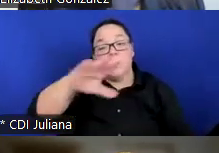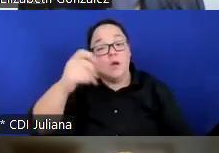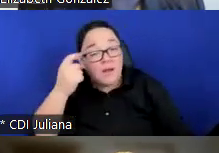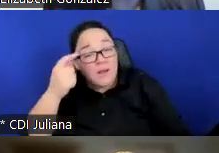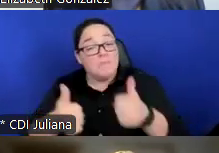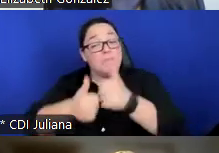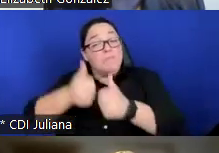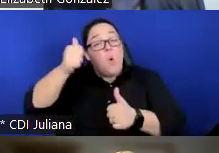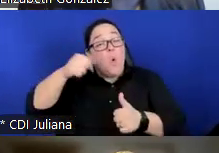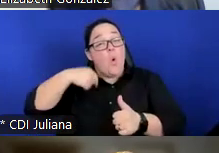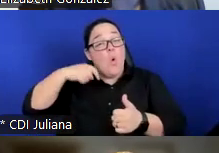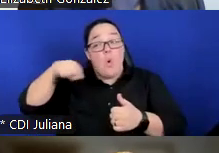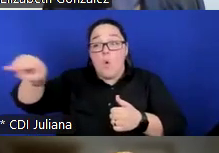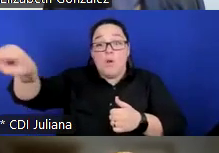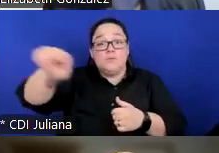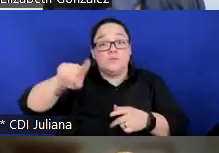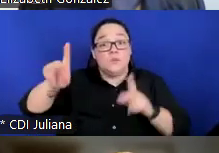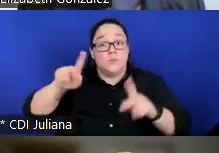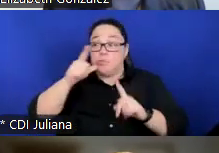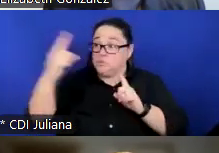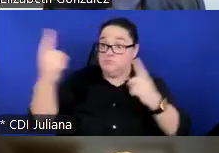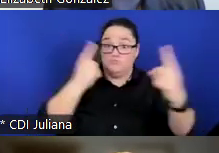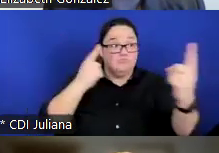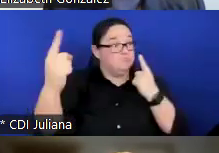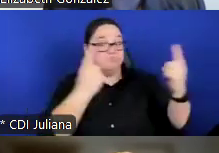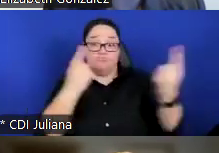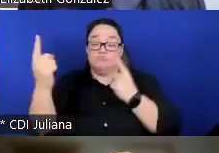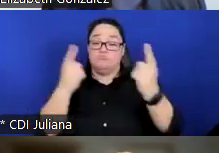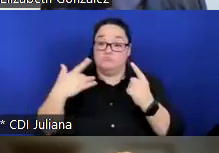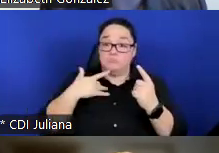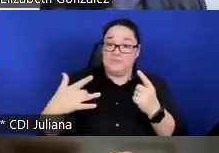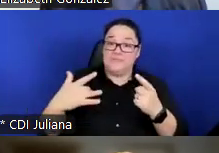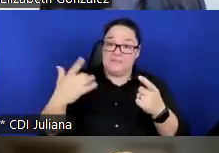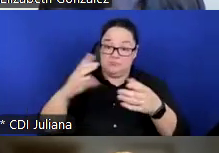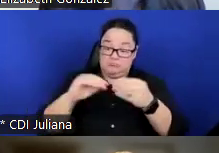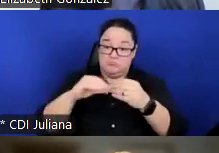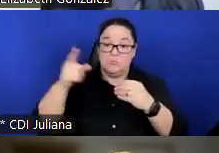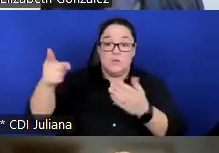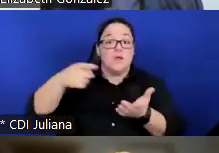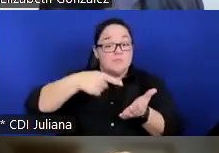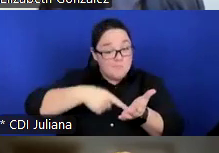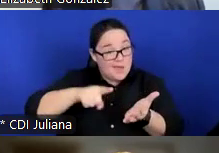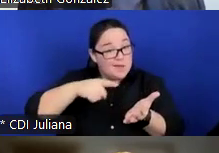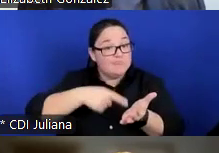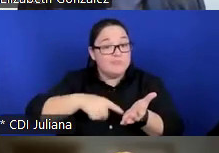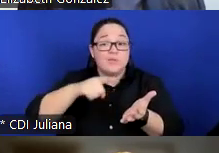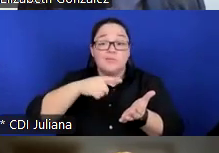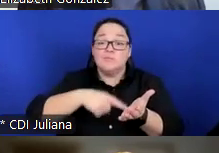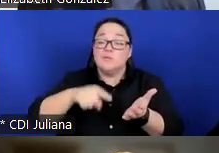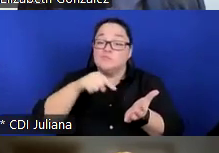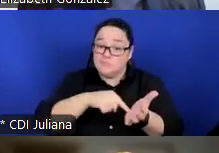the people I see are paying money to debt that they cannot afford to